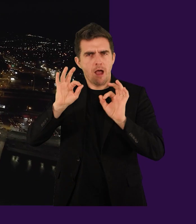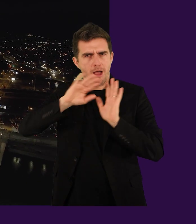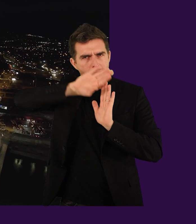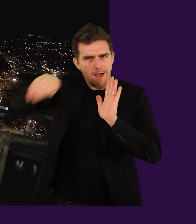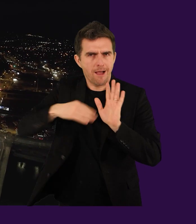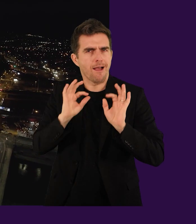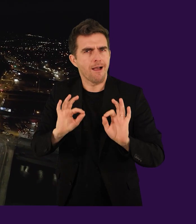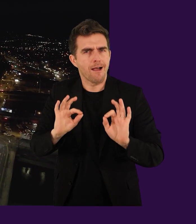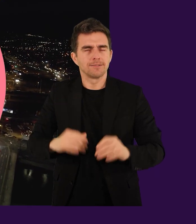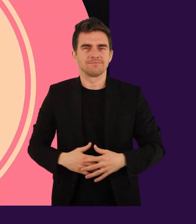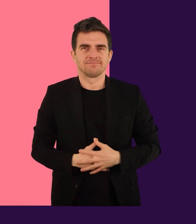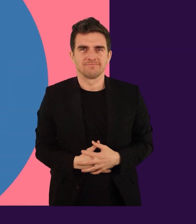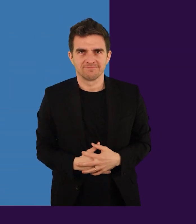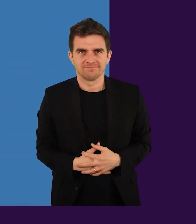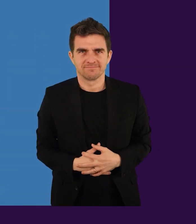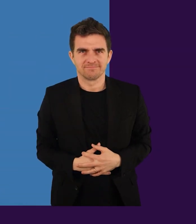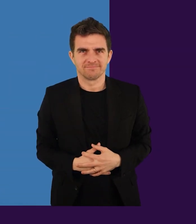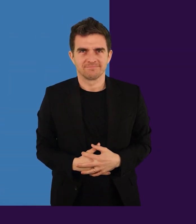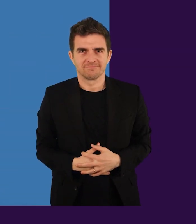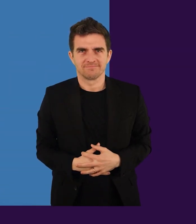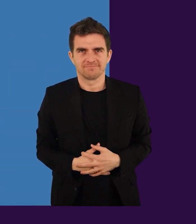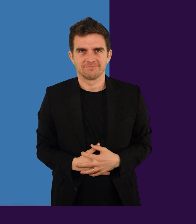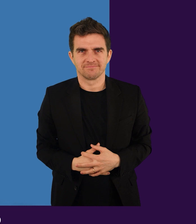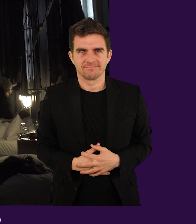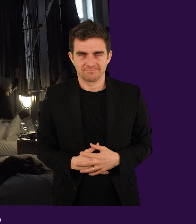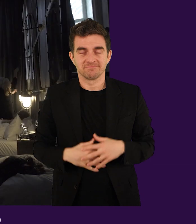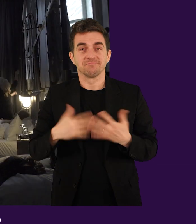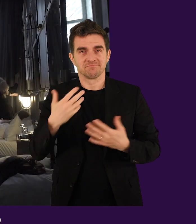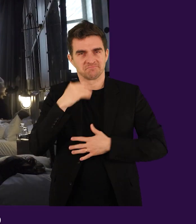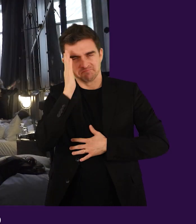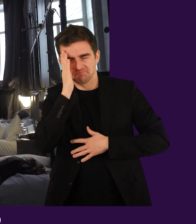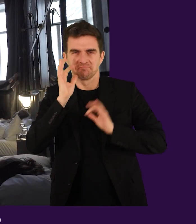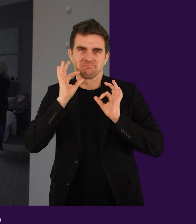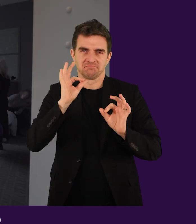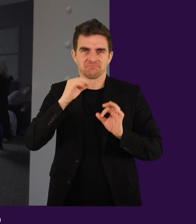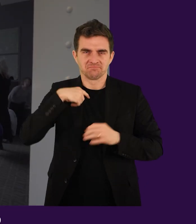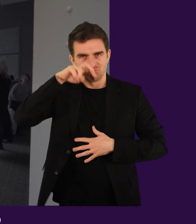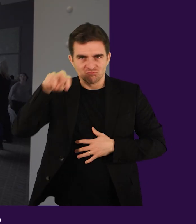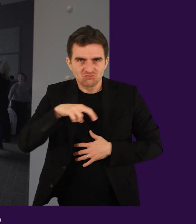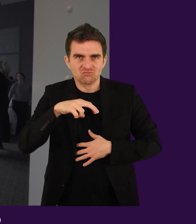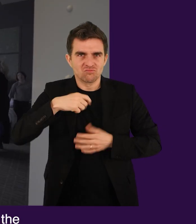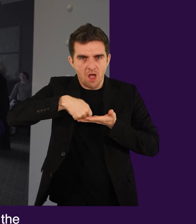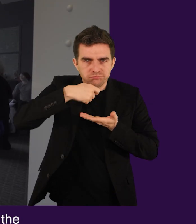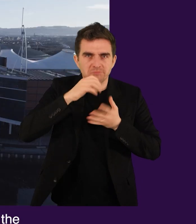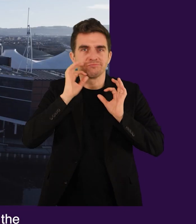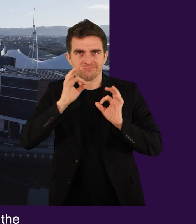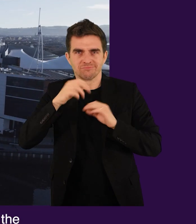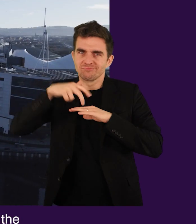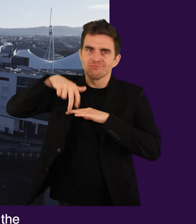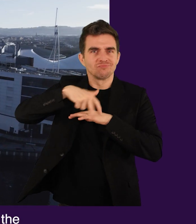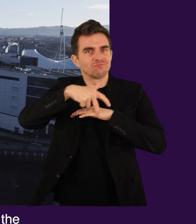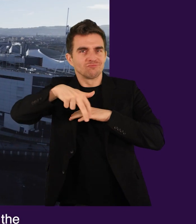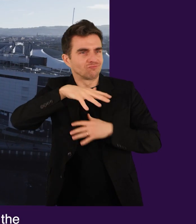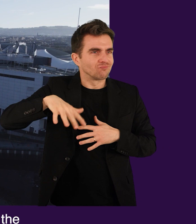a great day! Day 2, and after a great sleep and quick breakfast, we